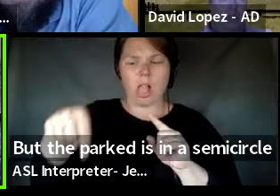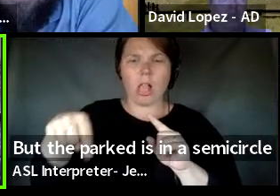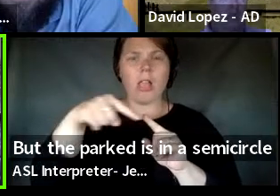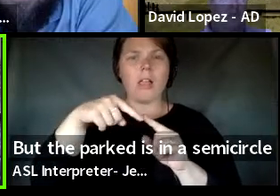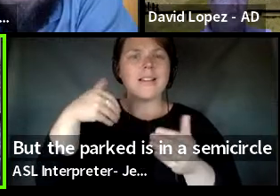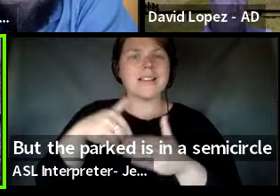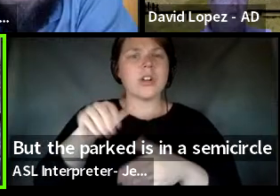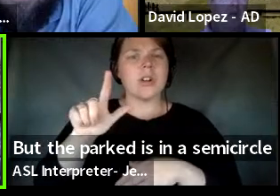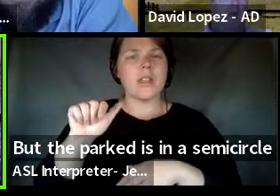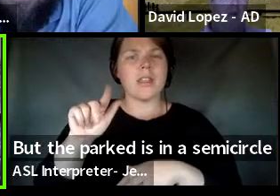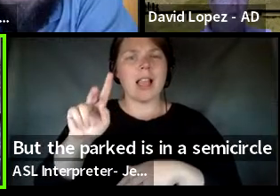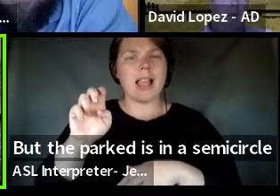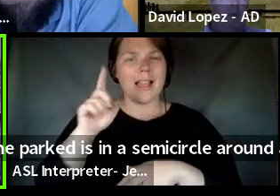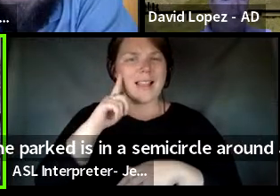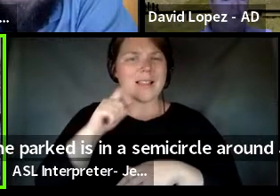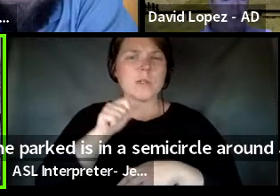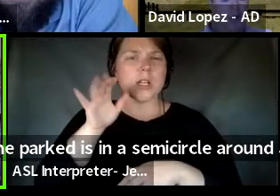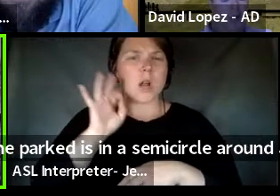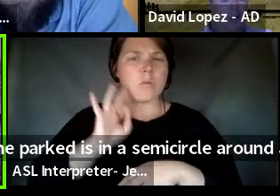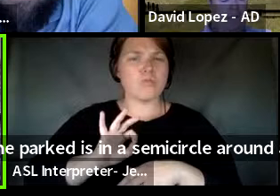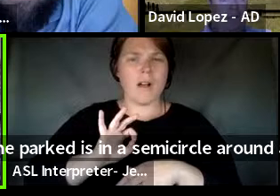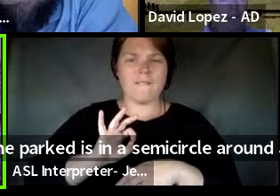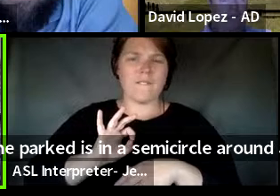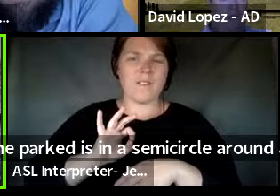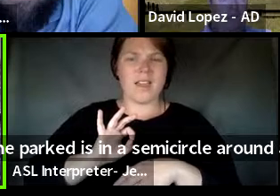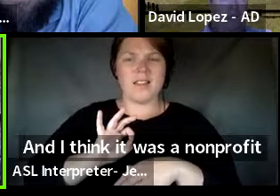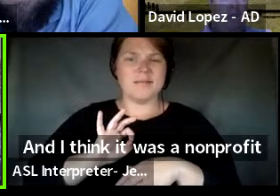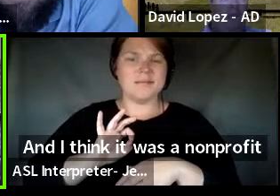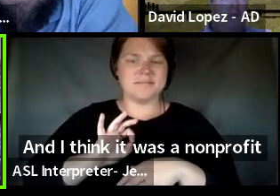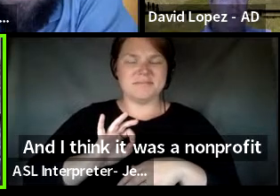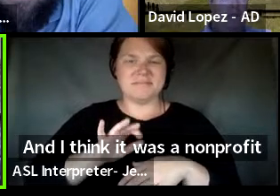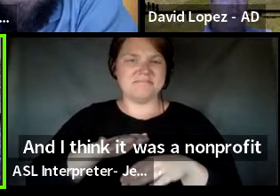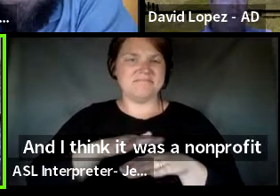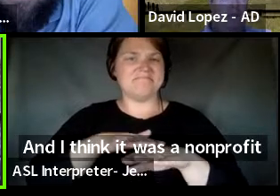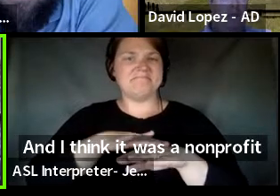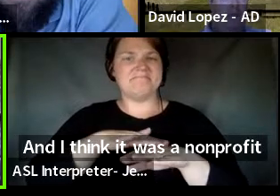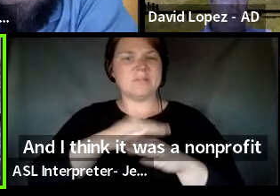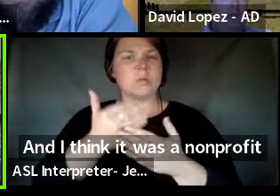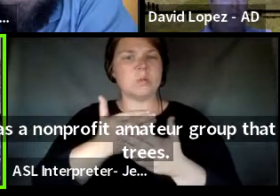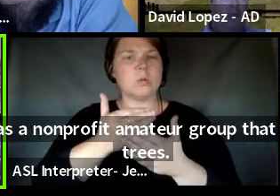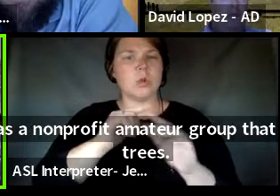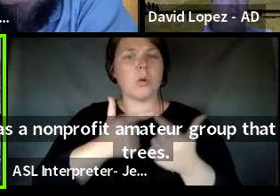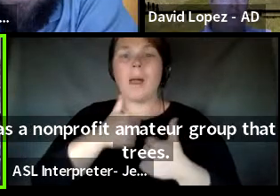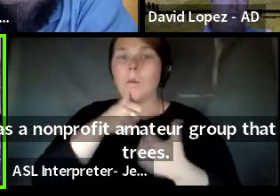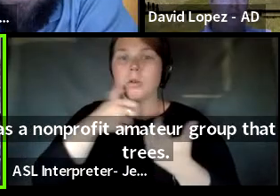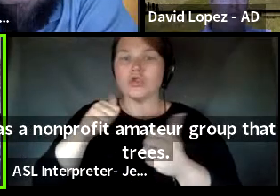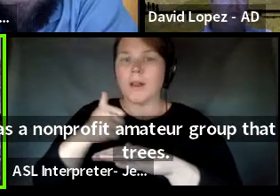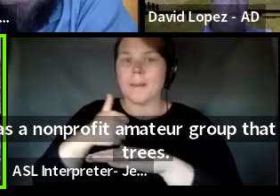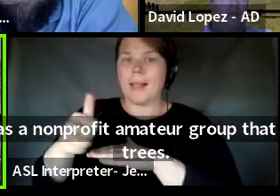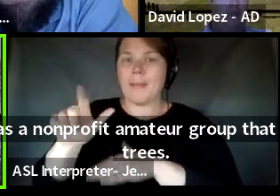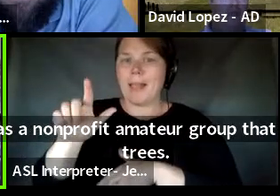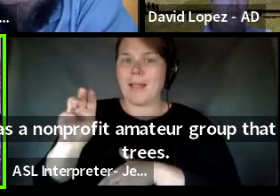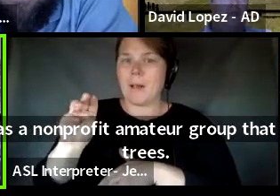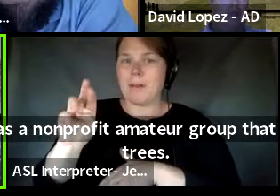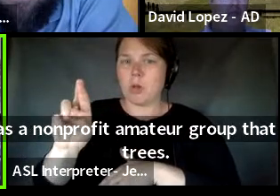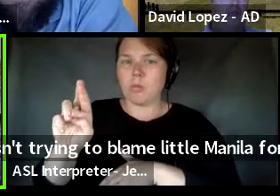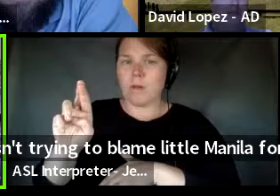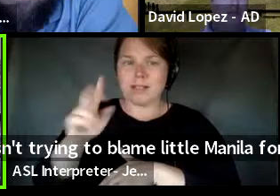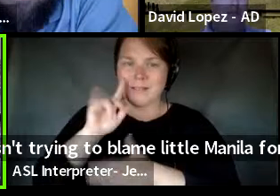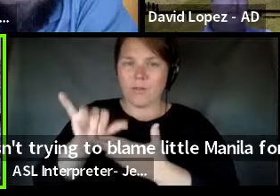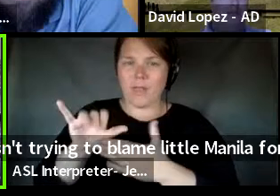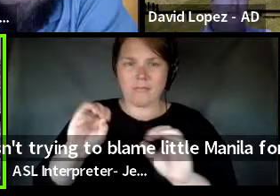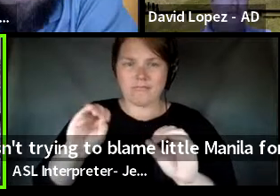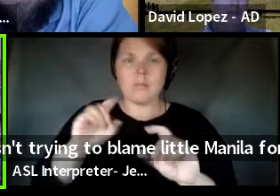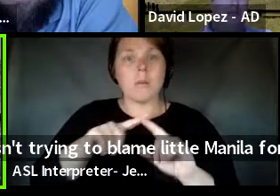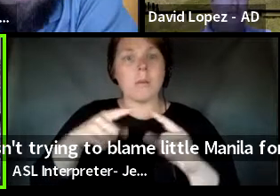I think it was a nonprofit, somewhat amateur group that planted the trees. I wasn't trying to blame Little Manila for that particular thing. I'm agreeing